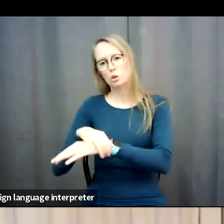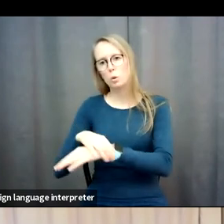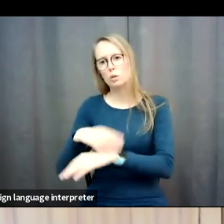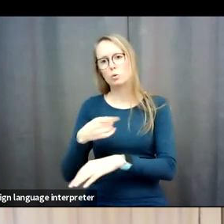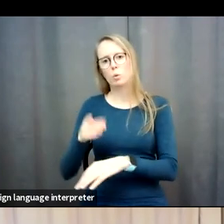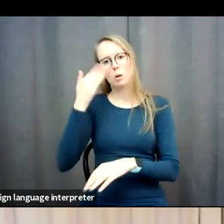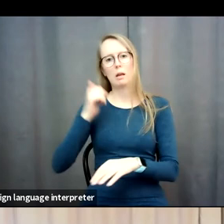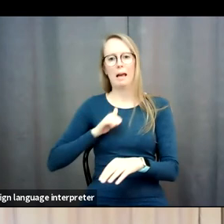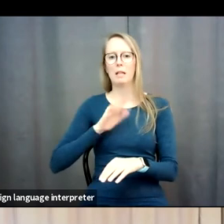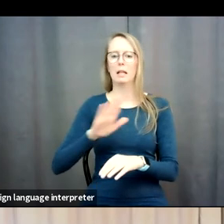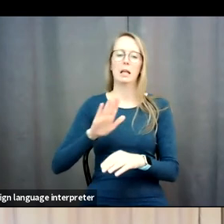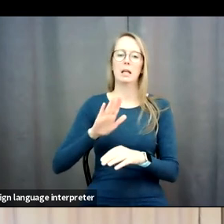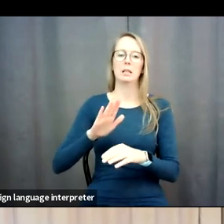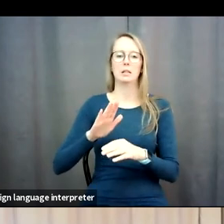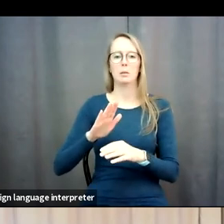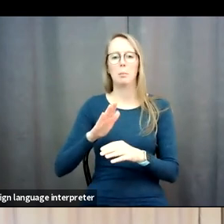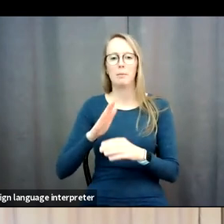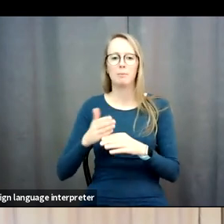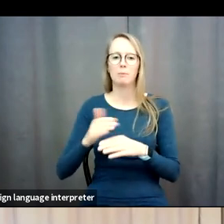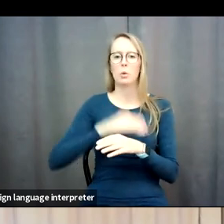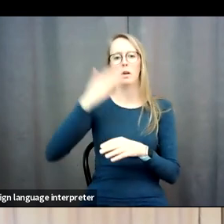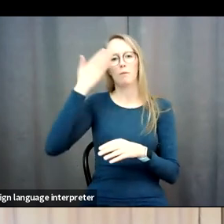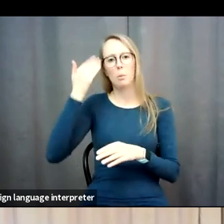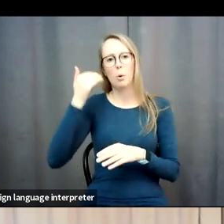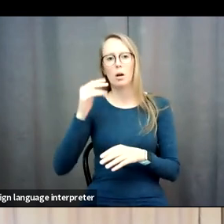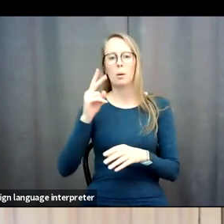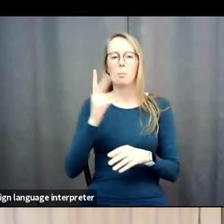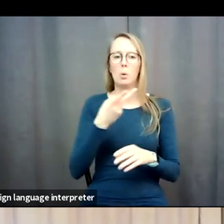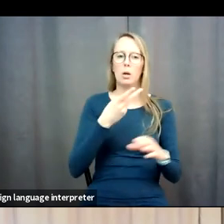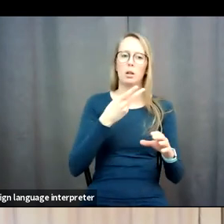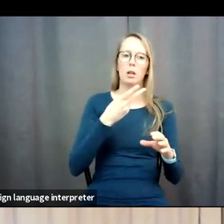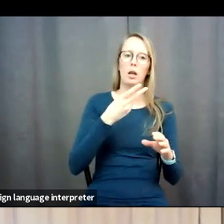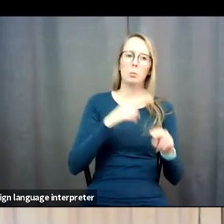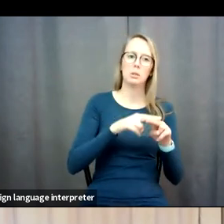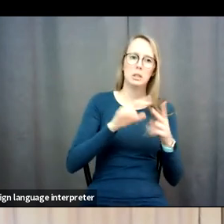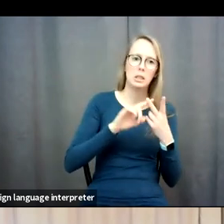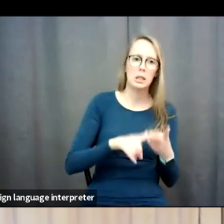fully potentials within their cognition and their communication.